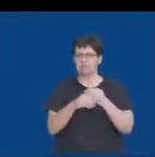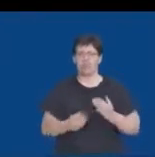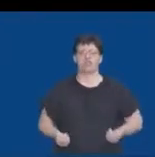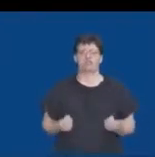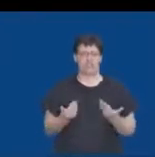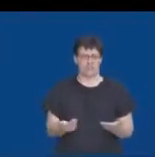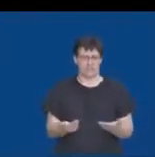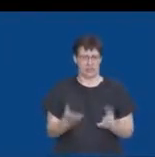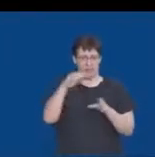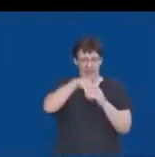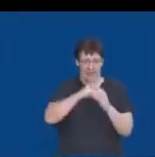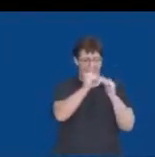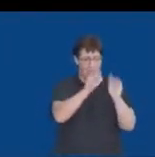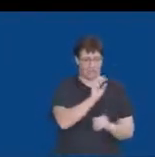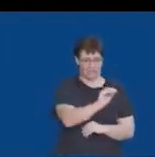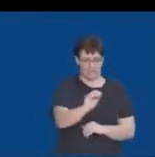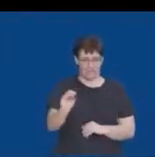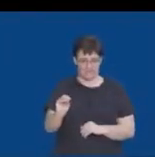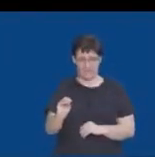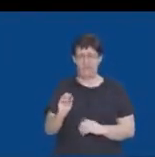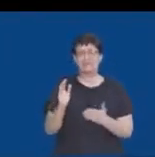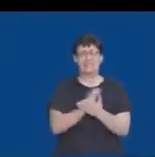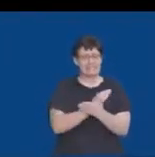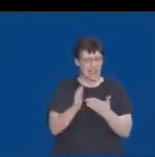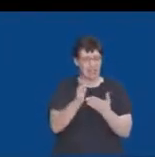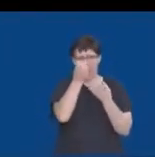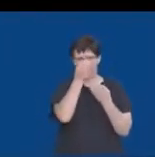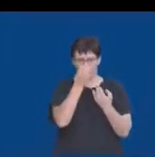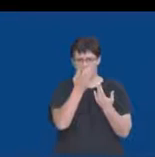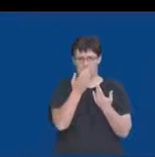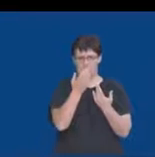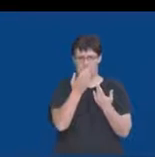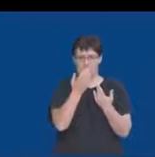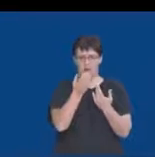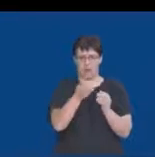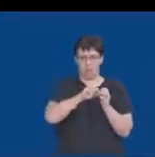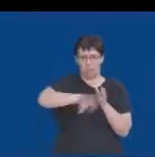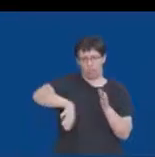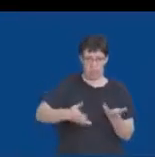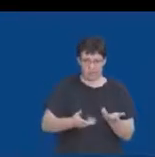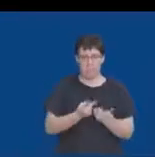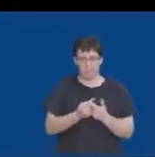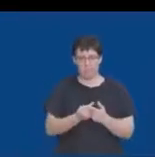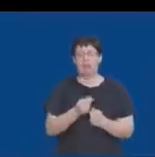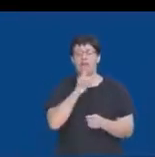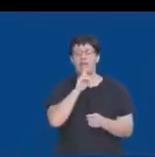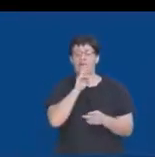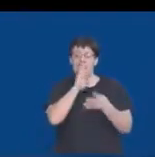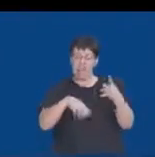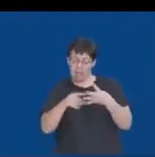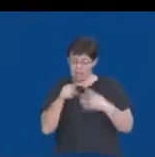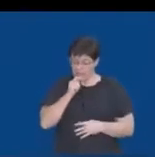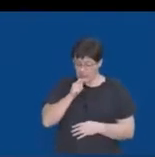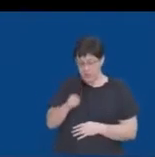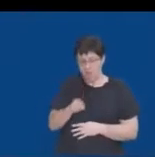services in their houses. Some data has been omitted, so it's important to know that it's not a full table. Use the table to answer the questions.